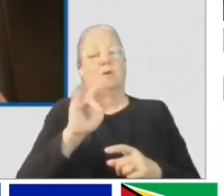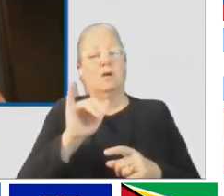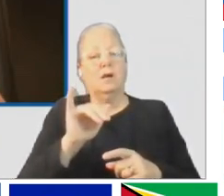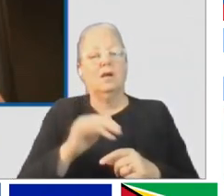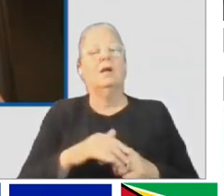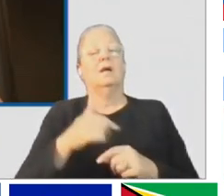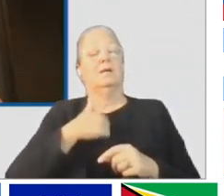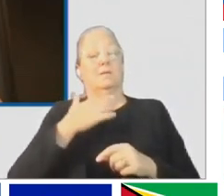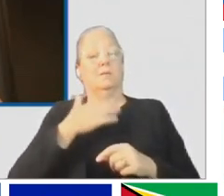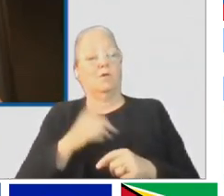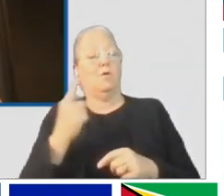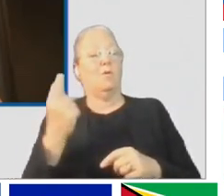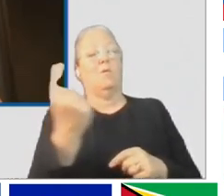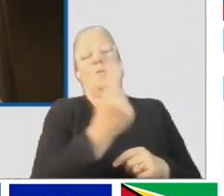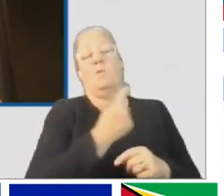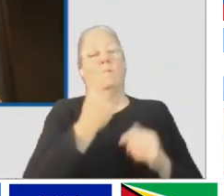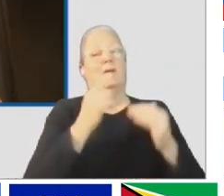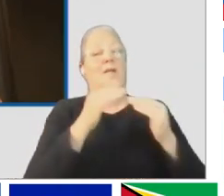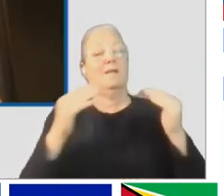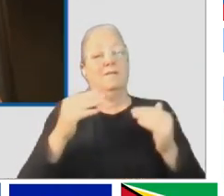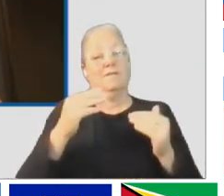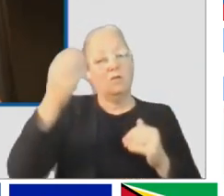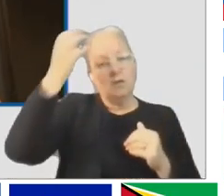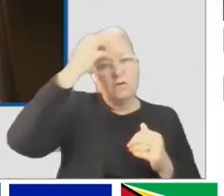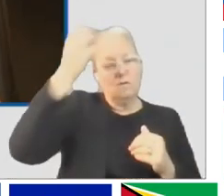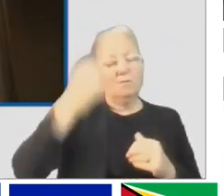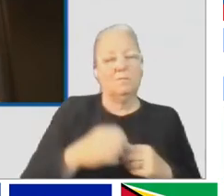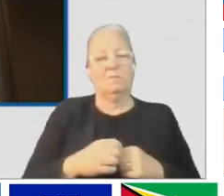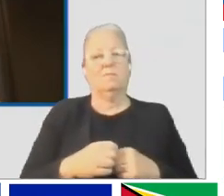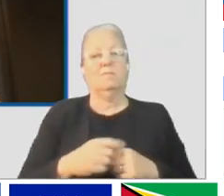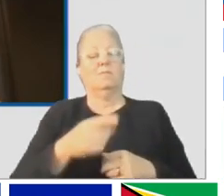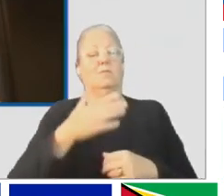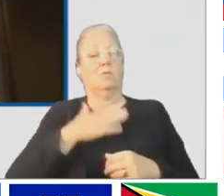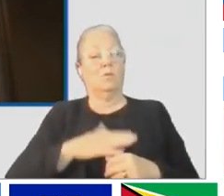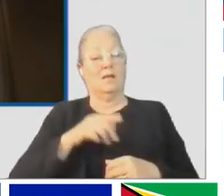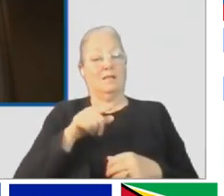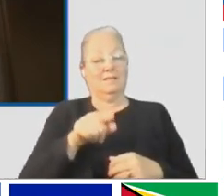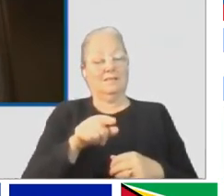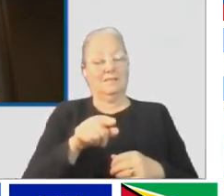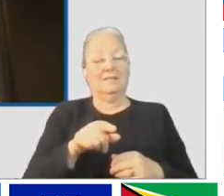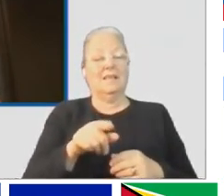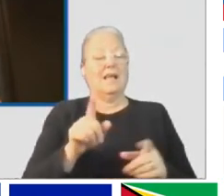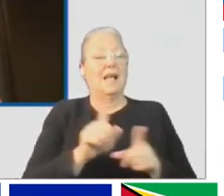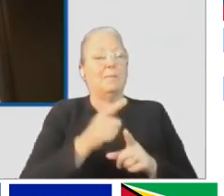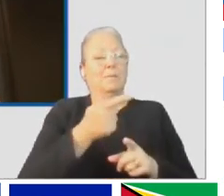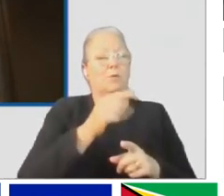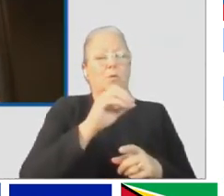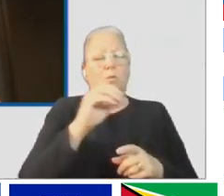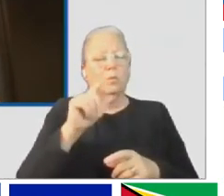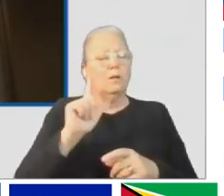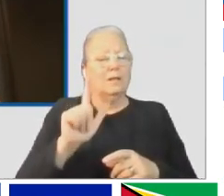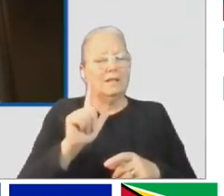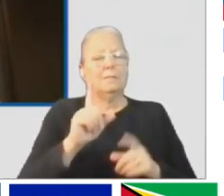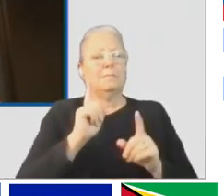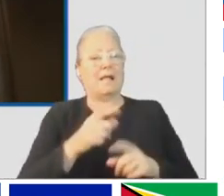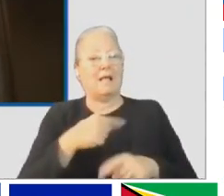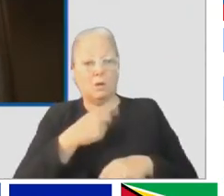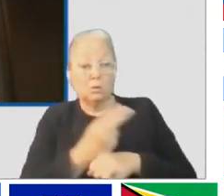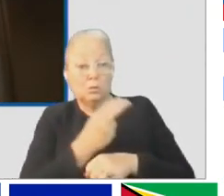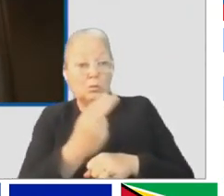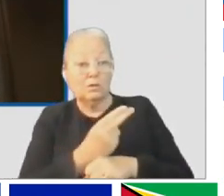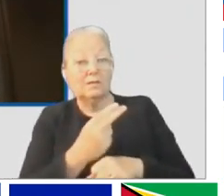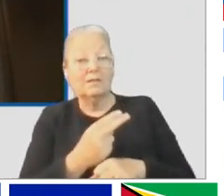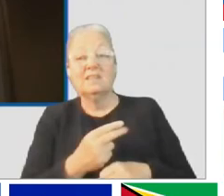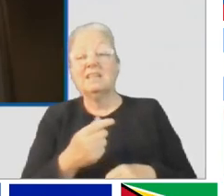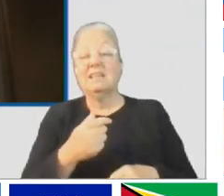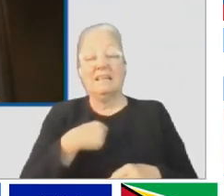The allocation of personnel and equipment must be made on a sequence of use rather than on urgency. For example, we don't need to send vaccines